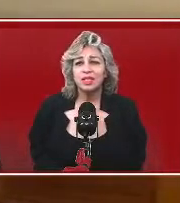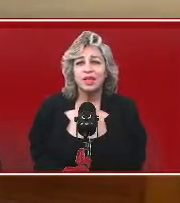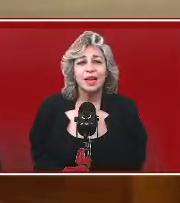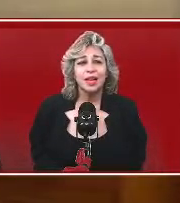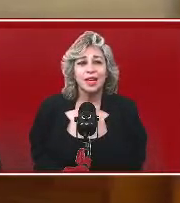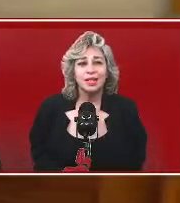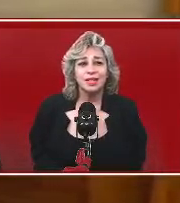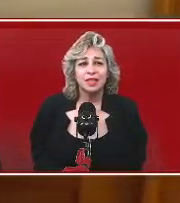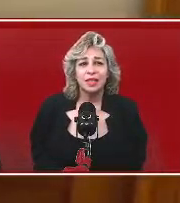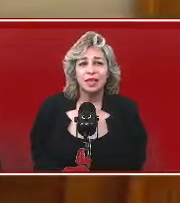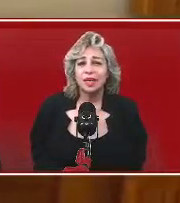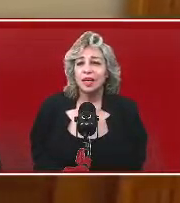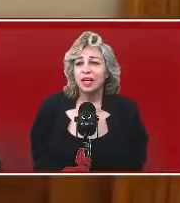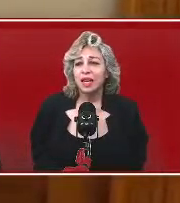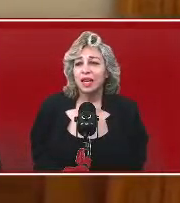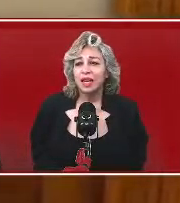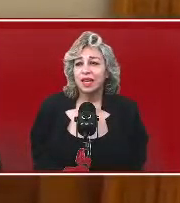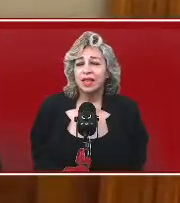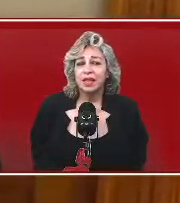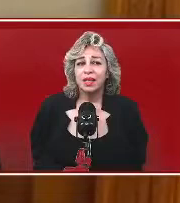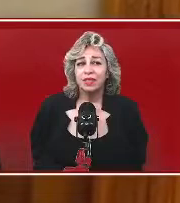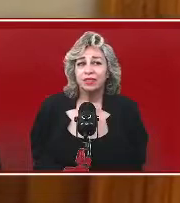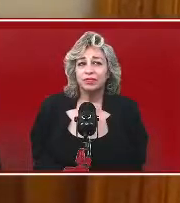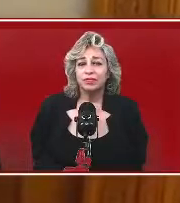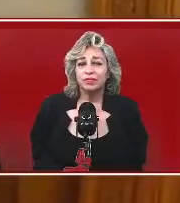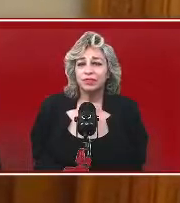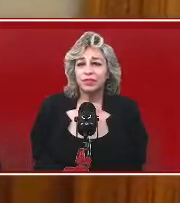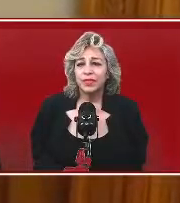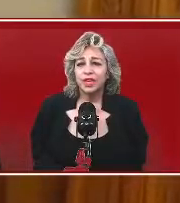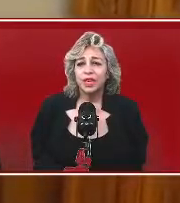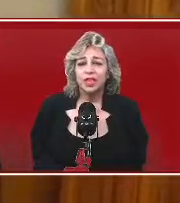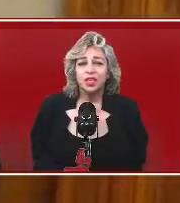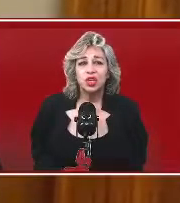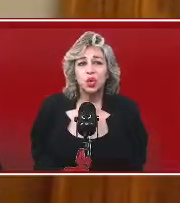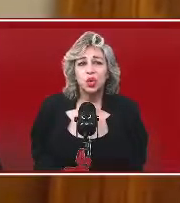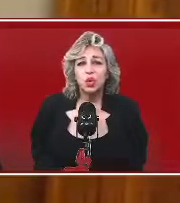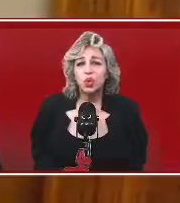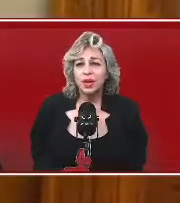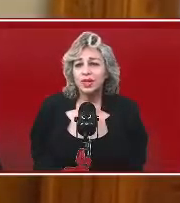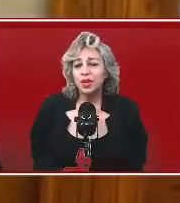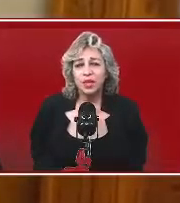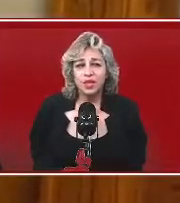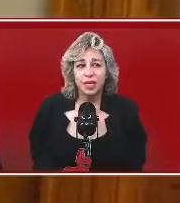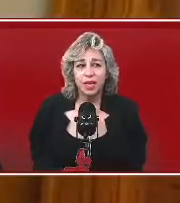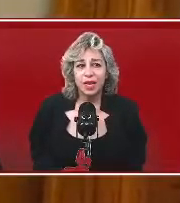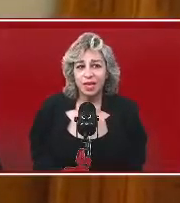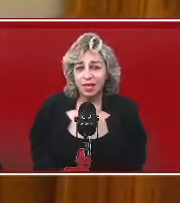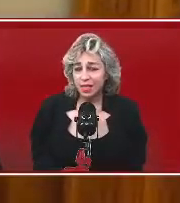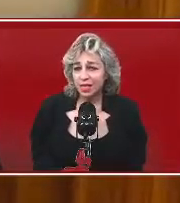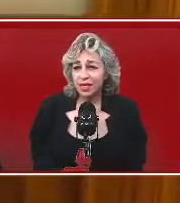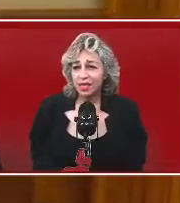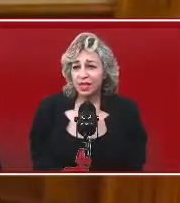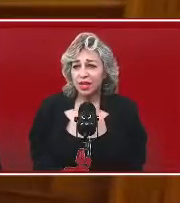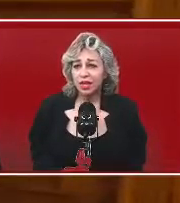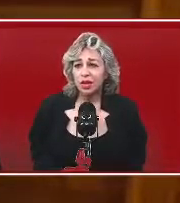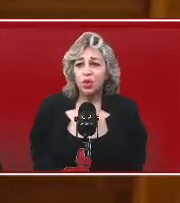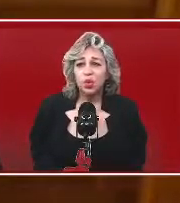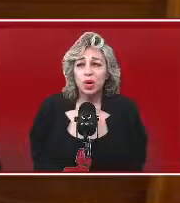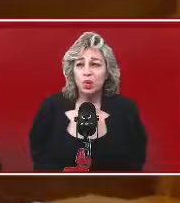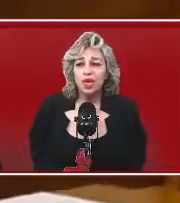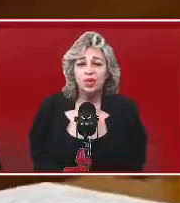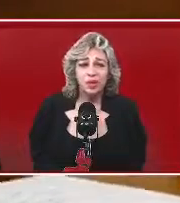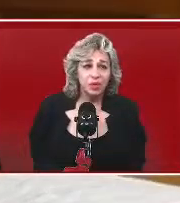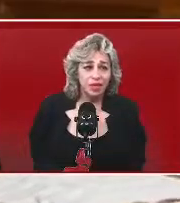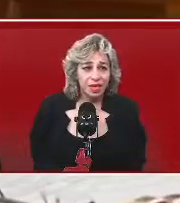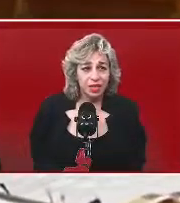how our society is. Entonces, ¿a quién le va a llegar? So who is ¿O a going to quién get it? se atiende primero? Who